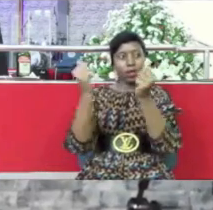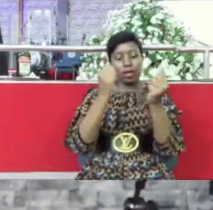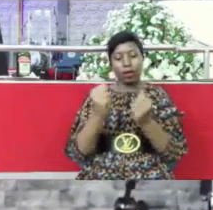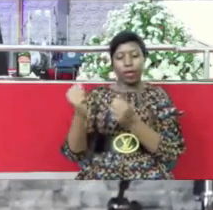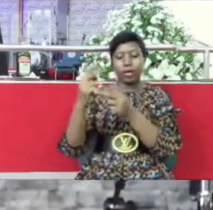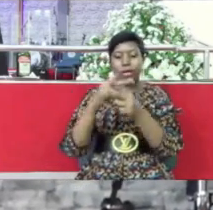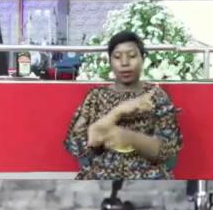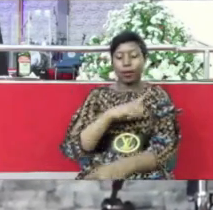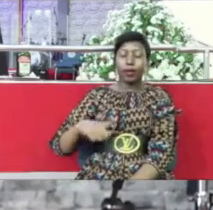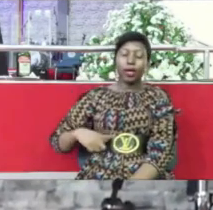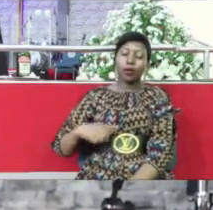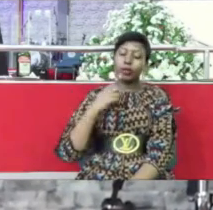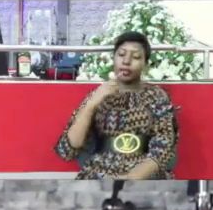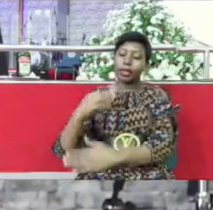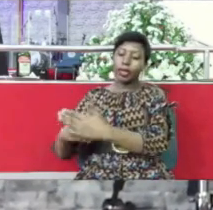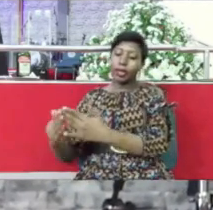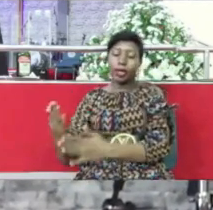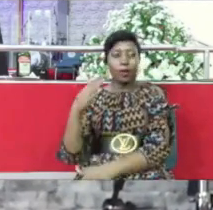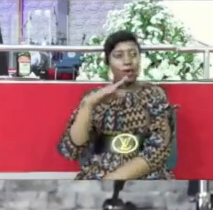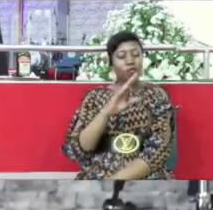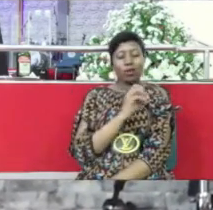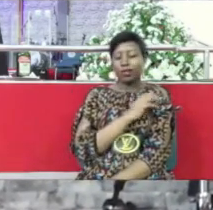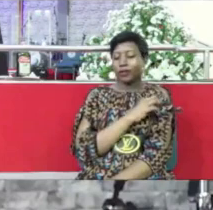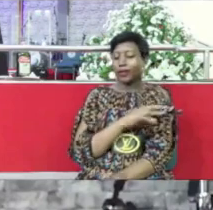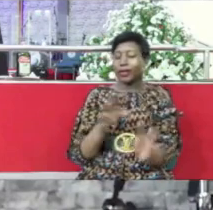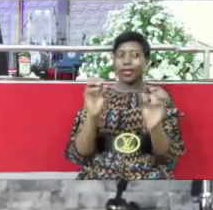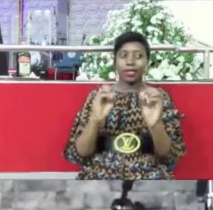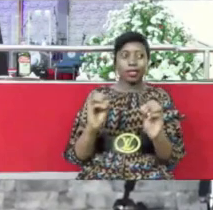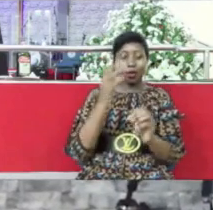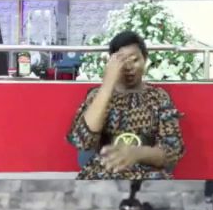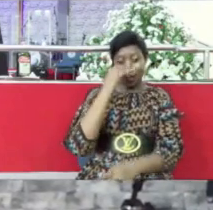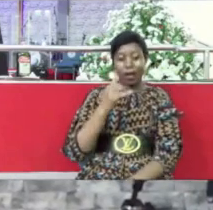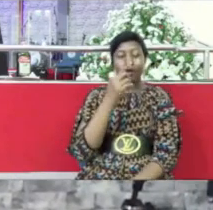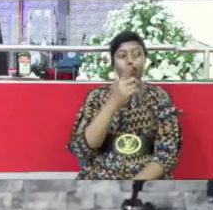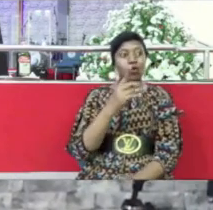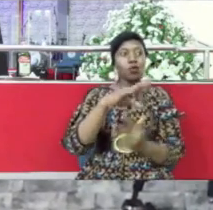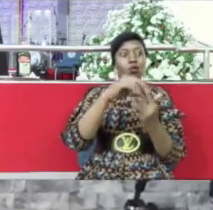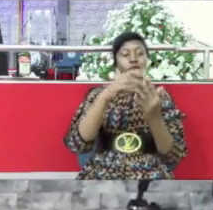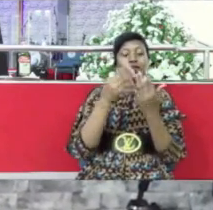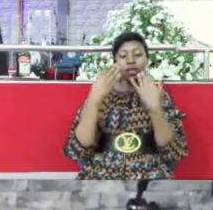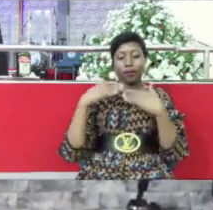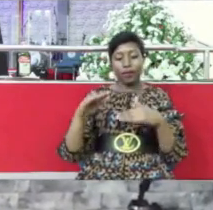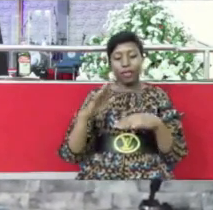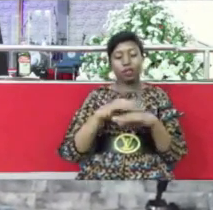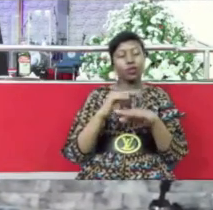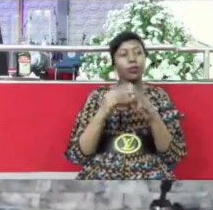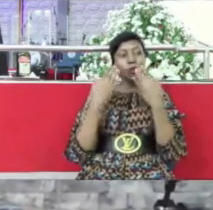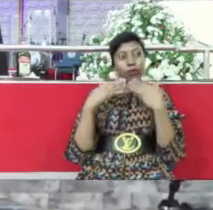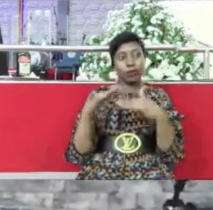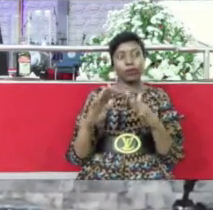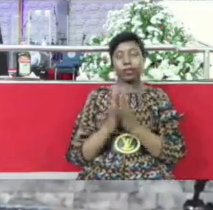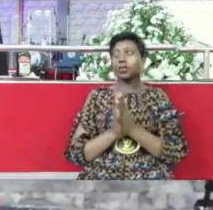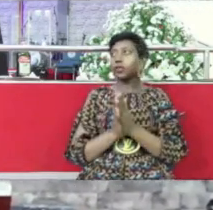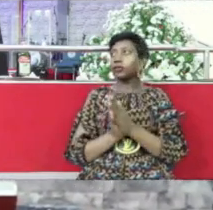jina la Bwana. So tell your neighbor. Mwambie jirani yako. Fear not. Usiogope. You have been chosen. Wewe ni mchaguliwa. God has called you. Mungu amekuita. When I know that God